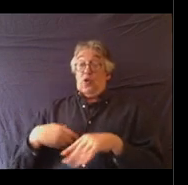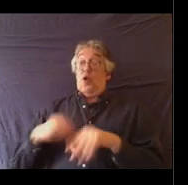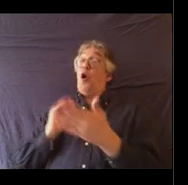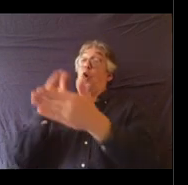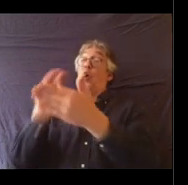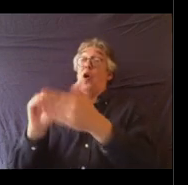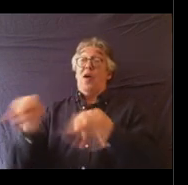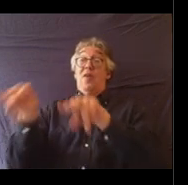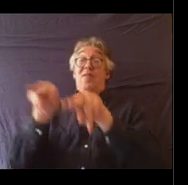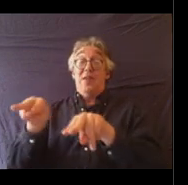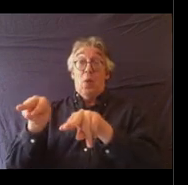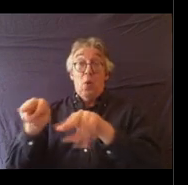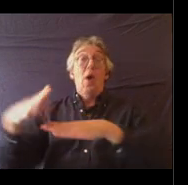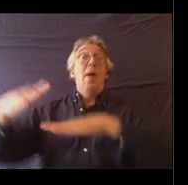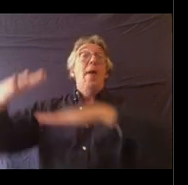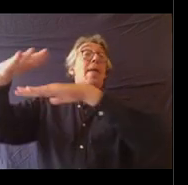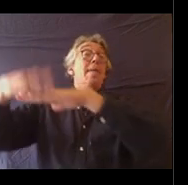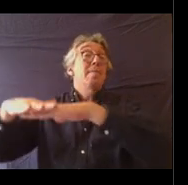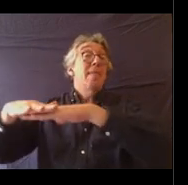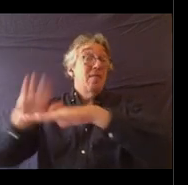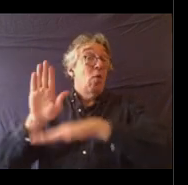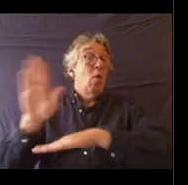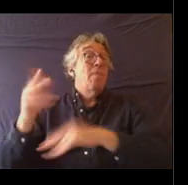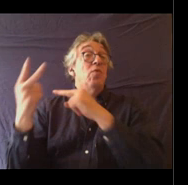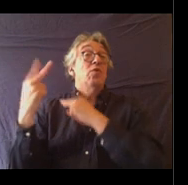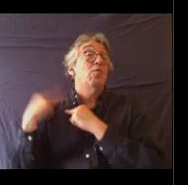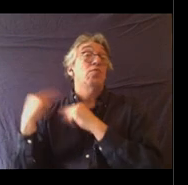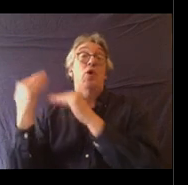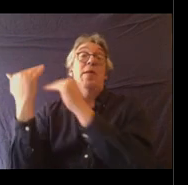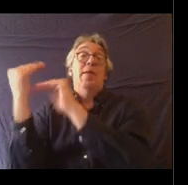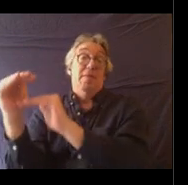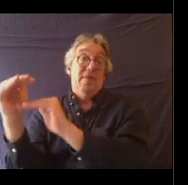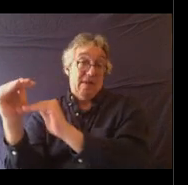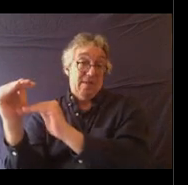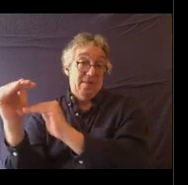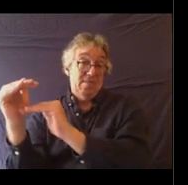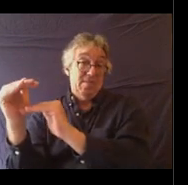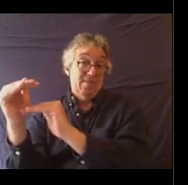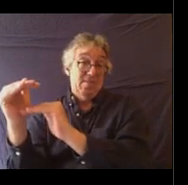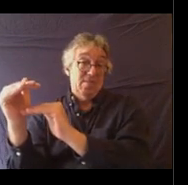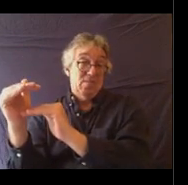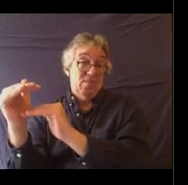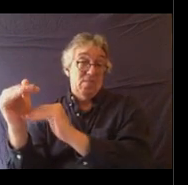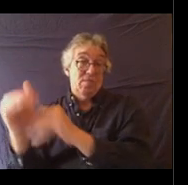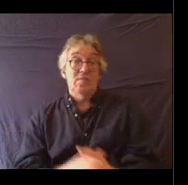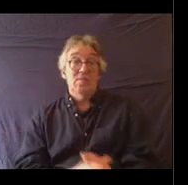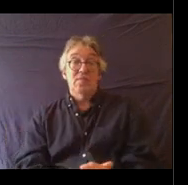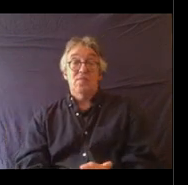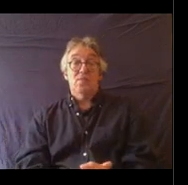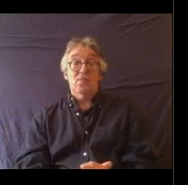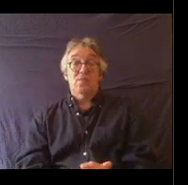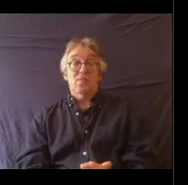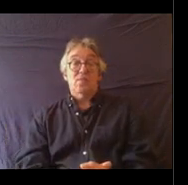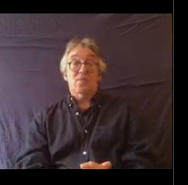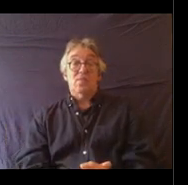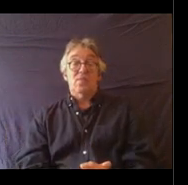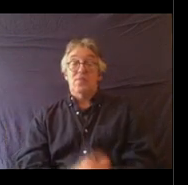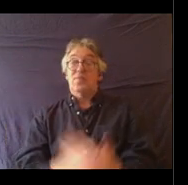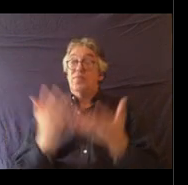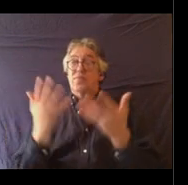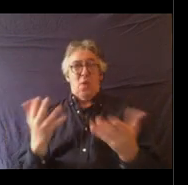also, that the platform usually provides that there has to be some sort of curating function, which nowadays all these platforms